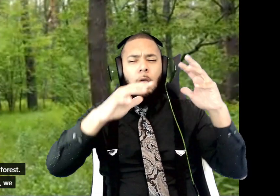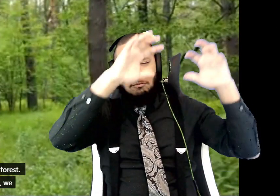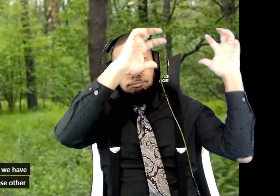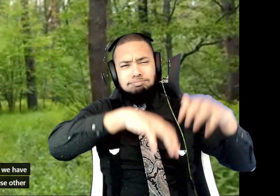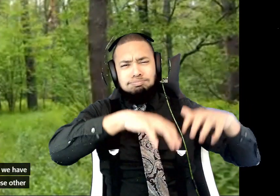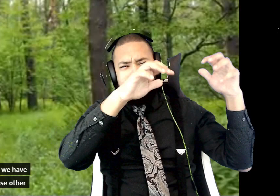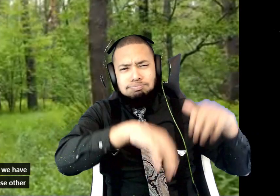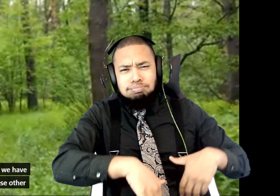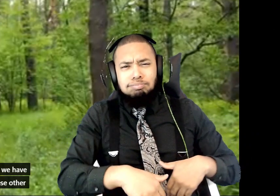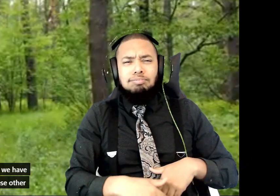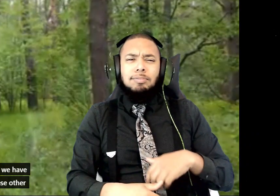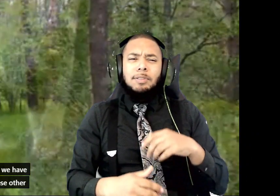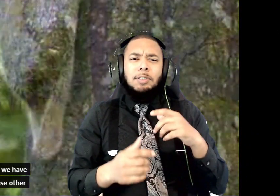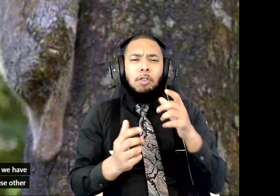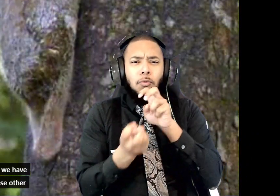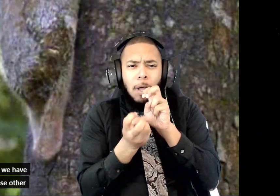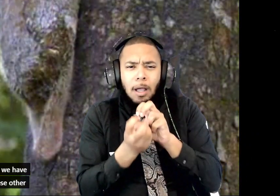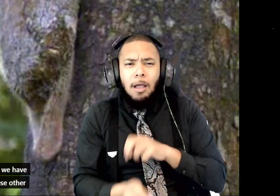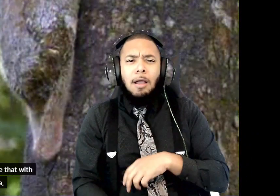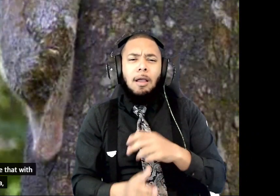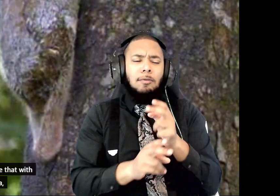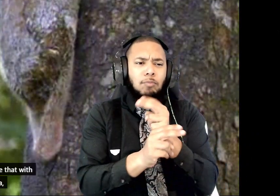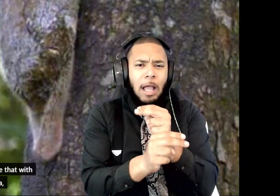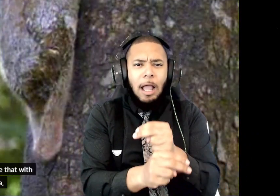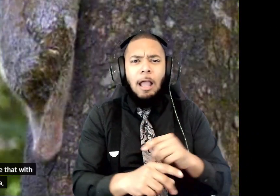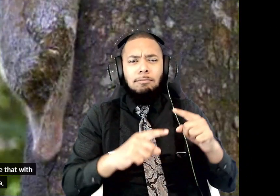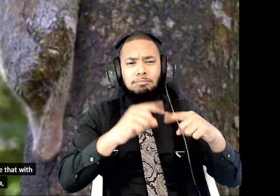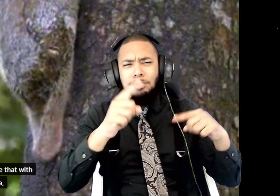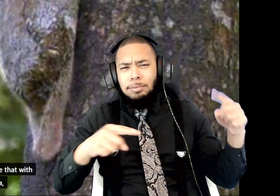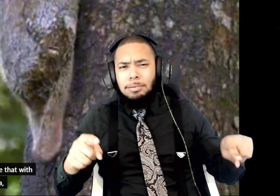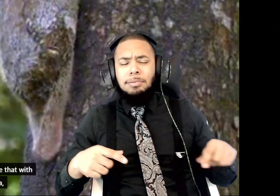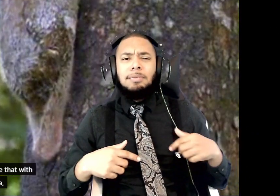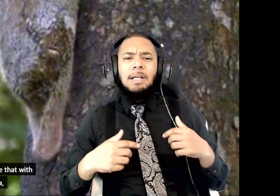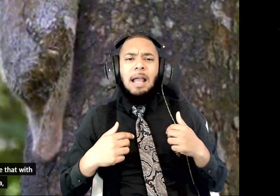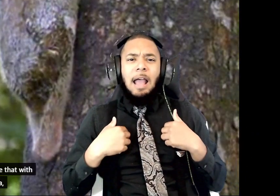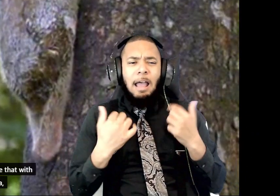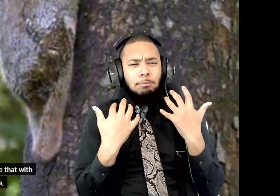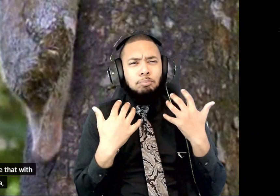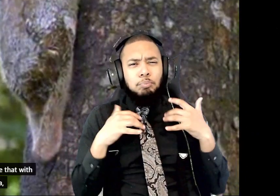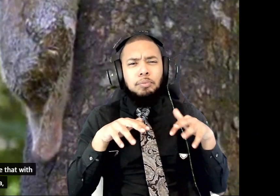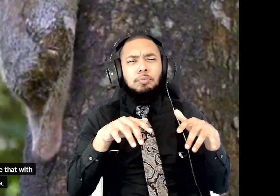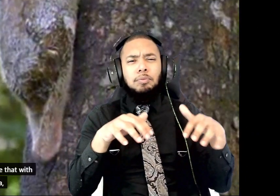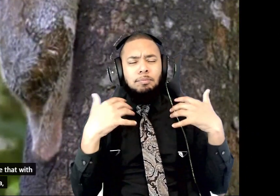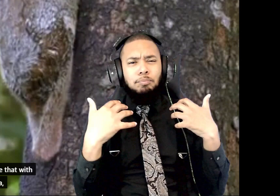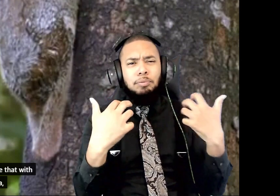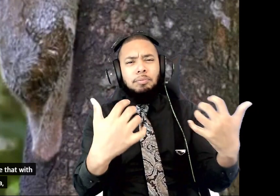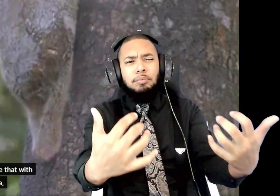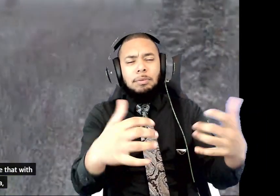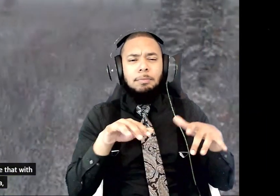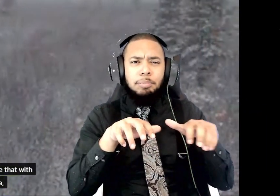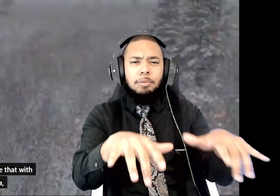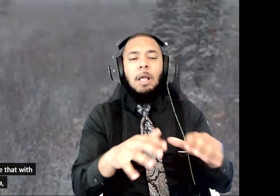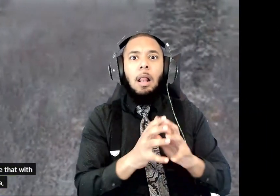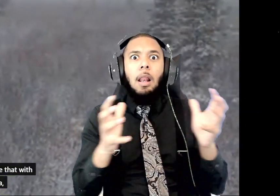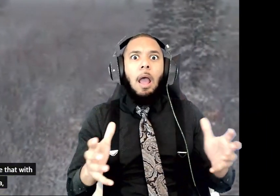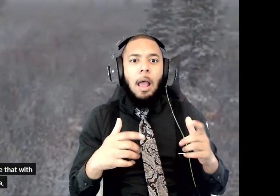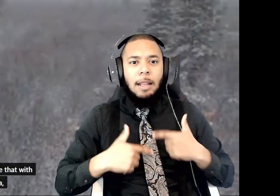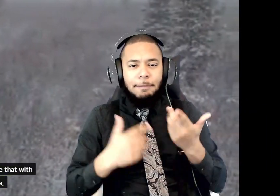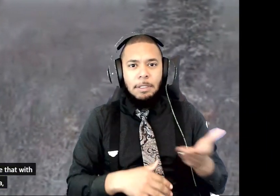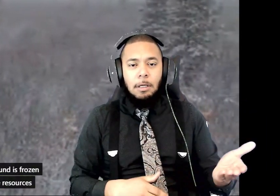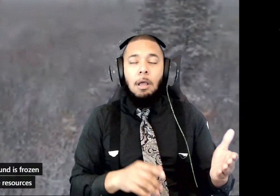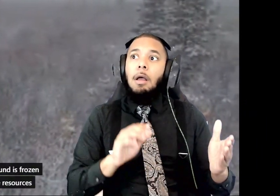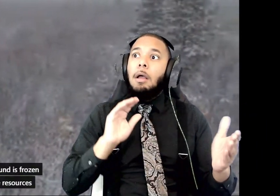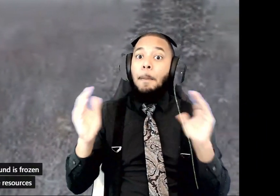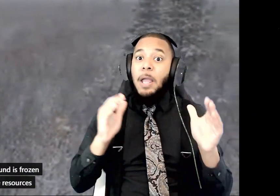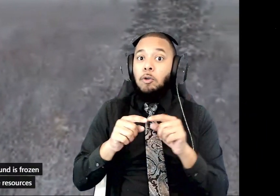of trees, and we have lots of squirrels, and we have lots of rabbits, and all these other organisms, and we compare that with a much colder